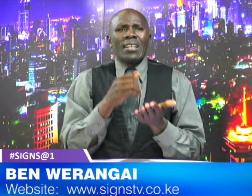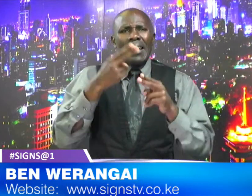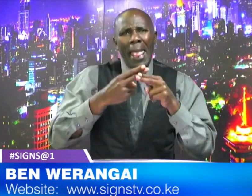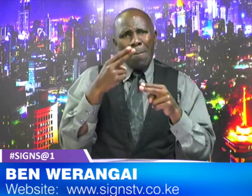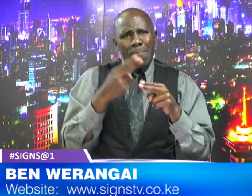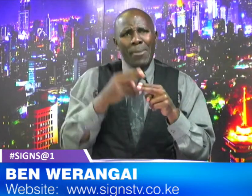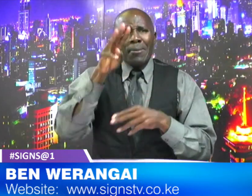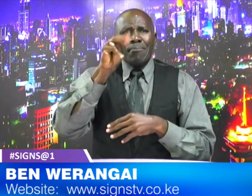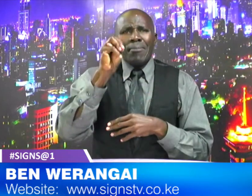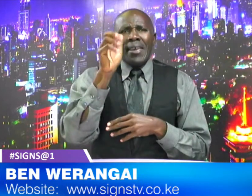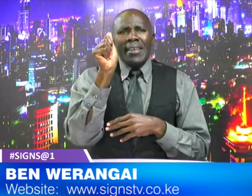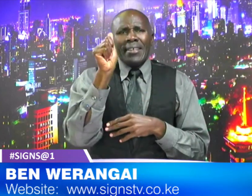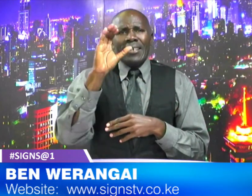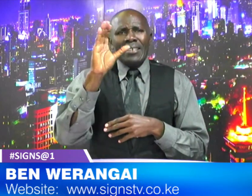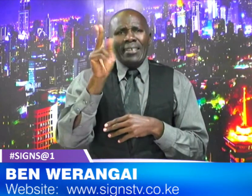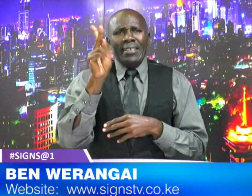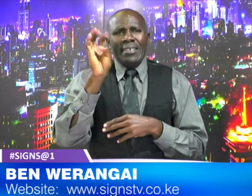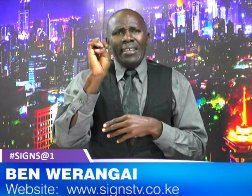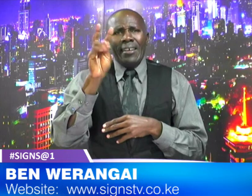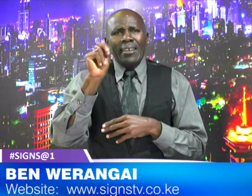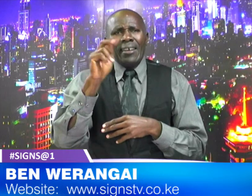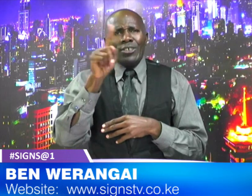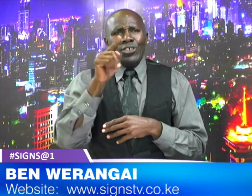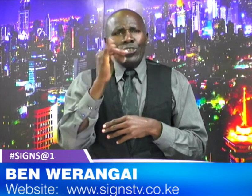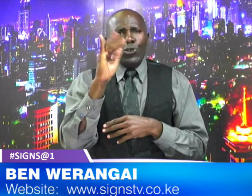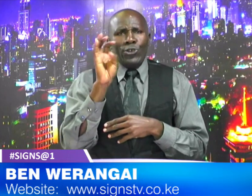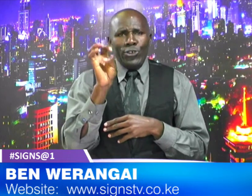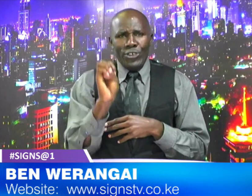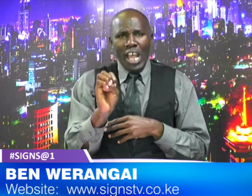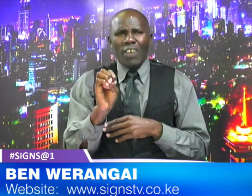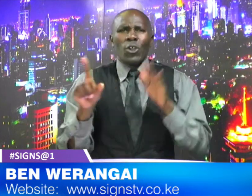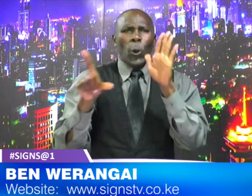Paul Mackenzie has been adjourned.